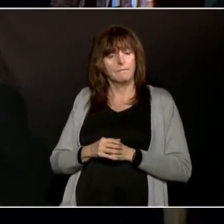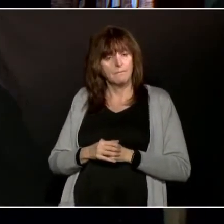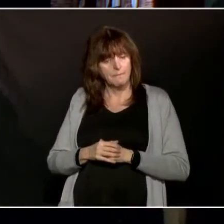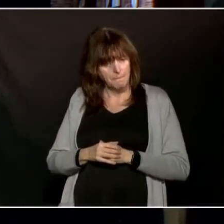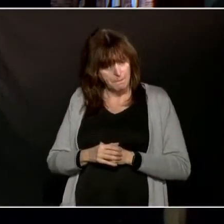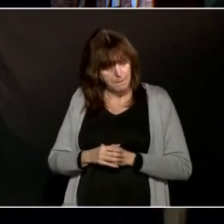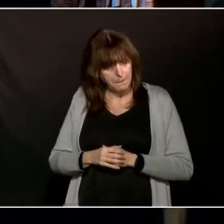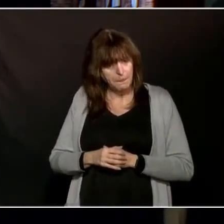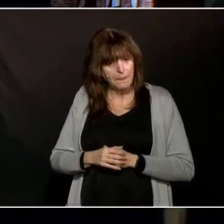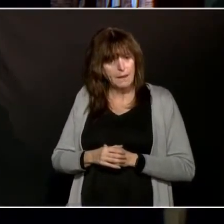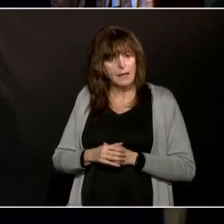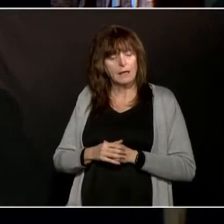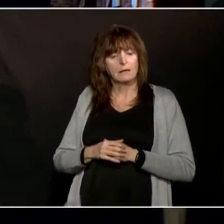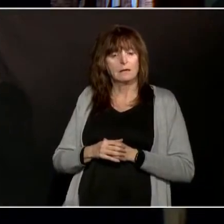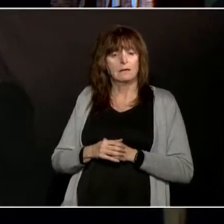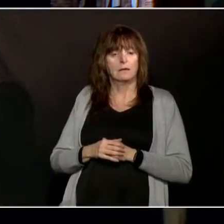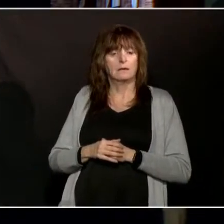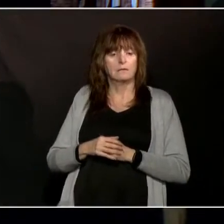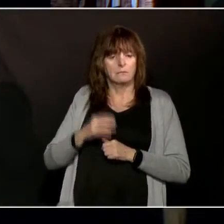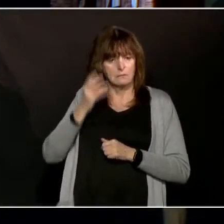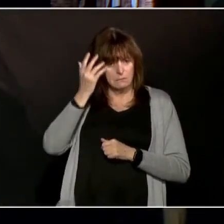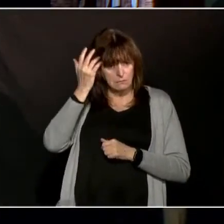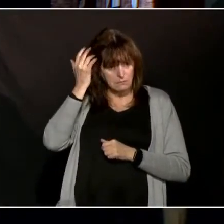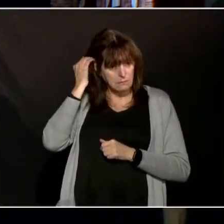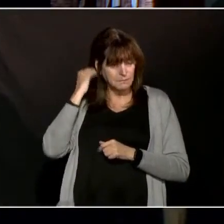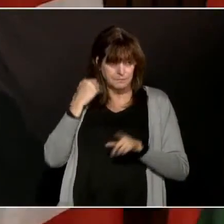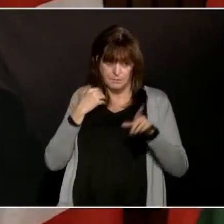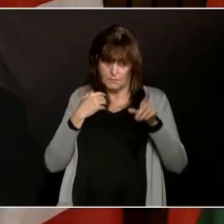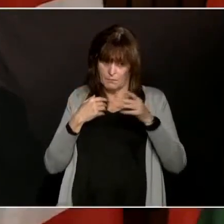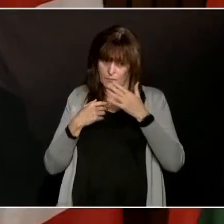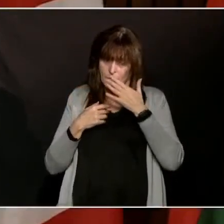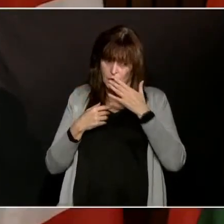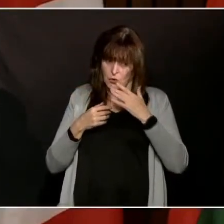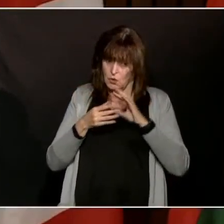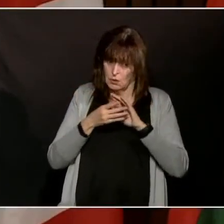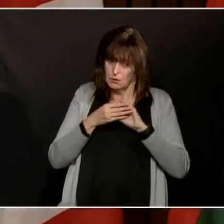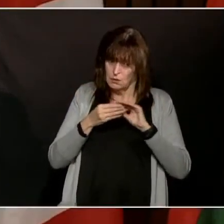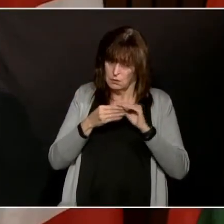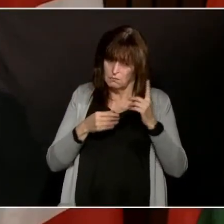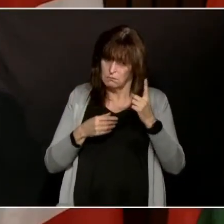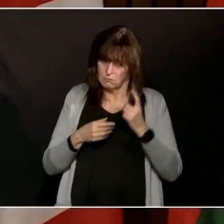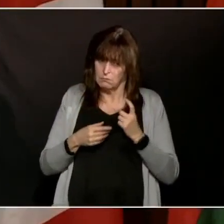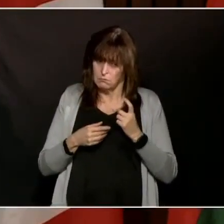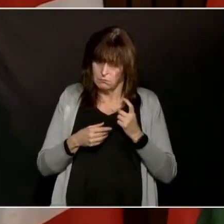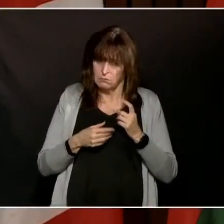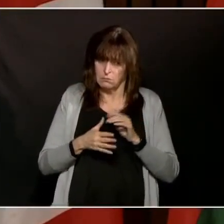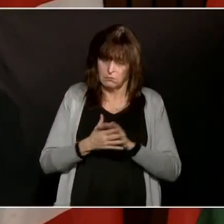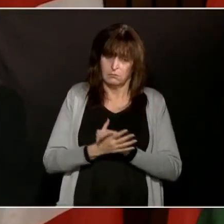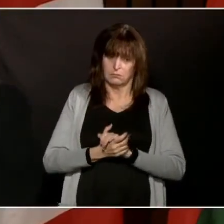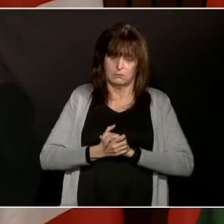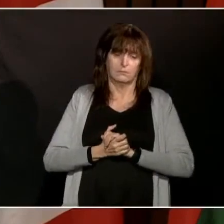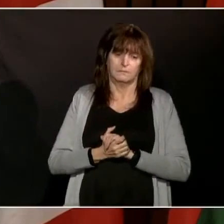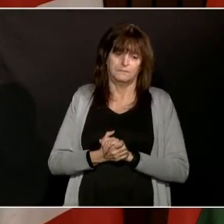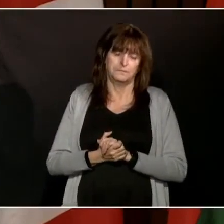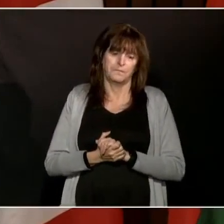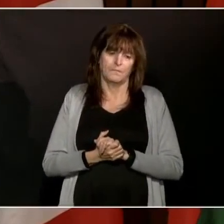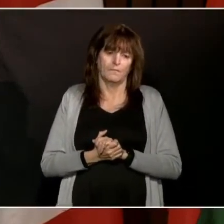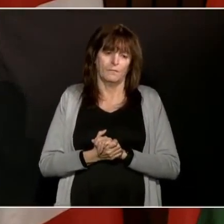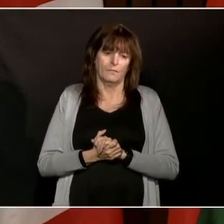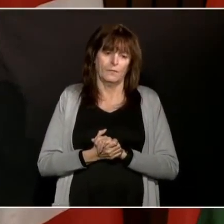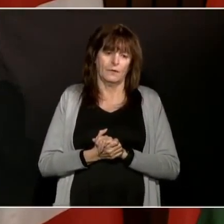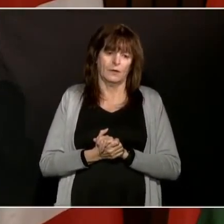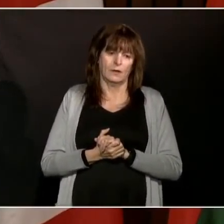I think the point is very well taken. One of the key points of all of the variant screening and the whole